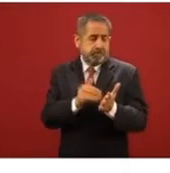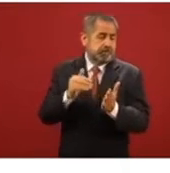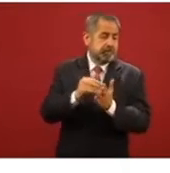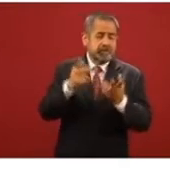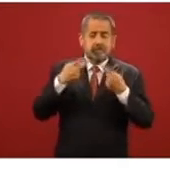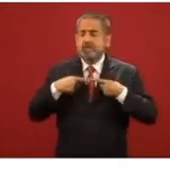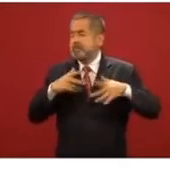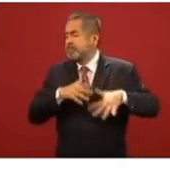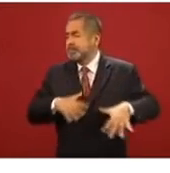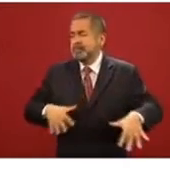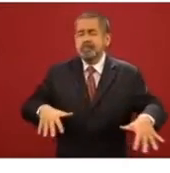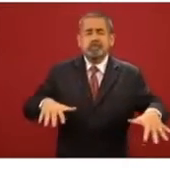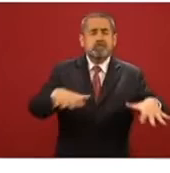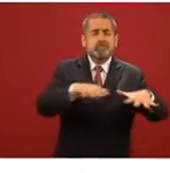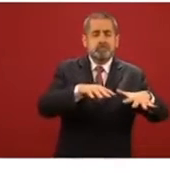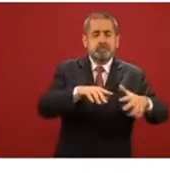inhabitants.